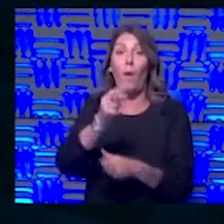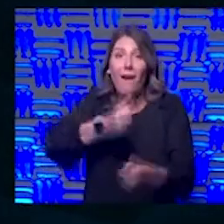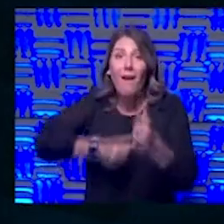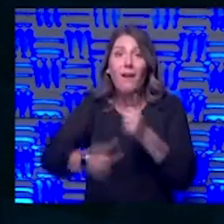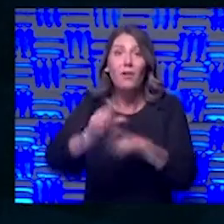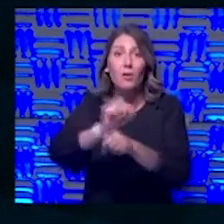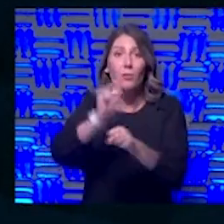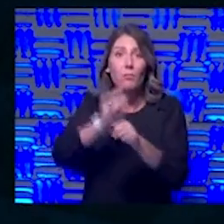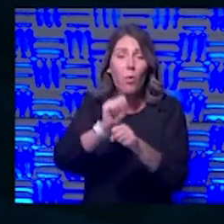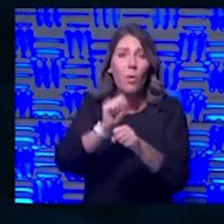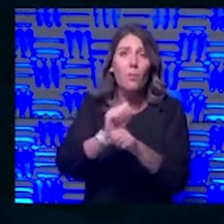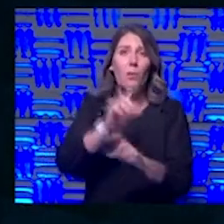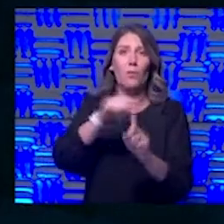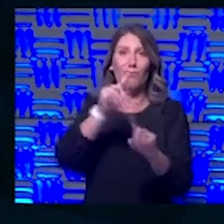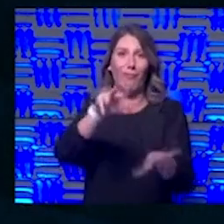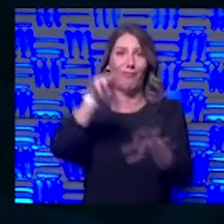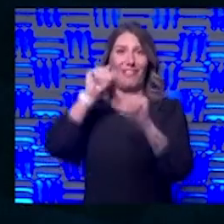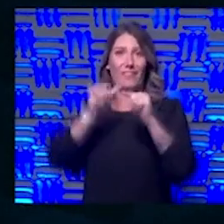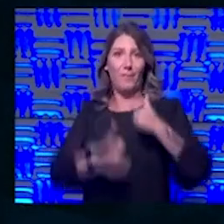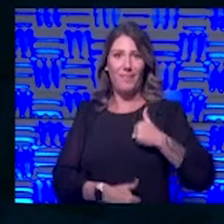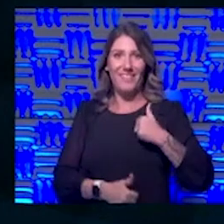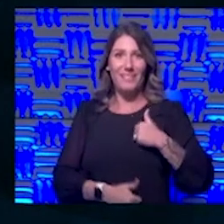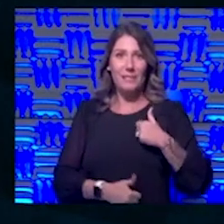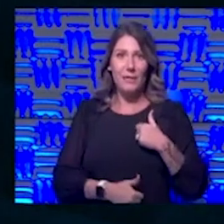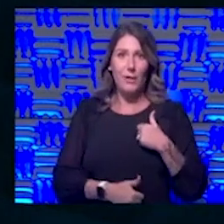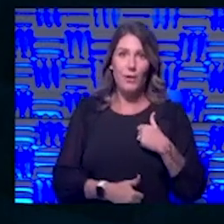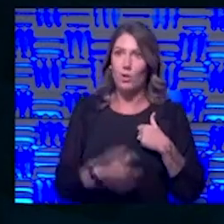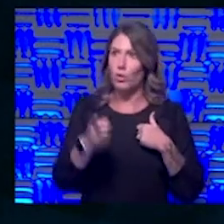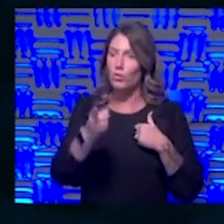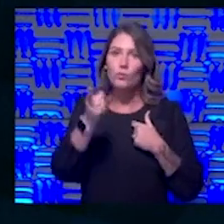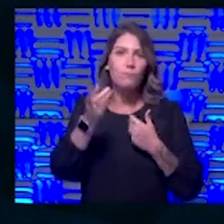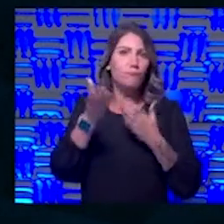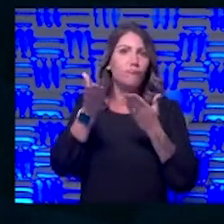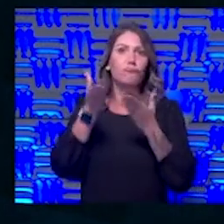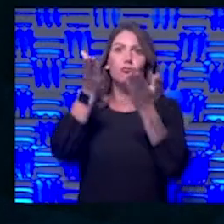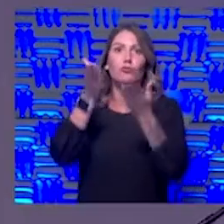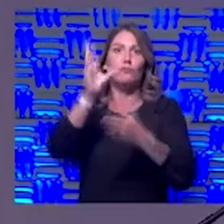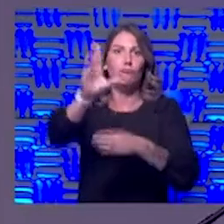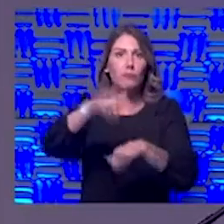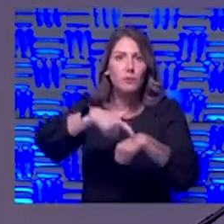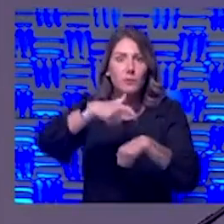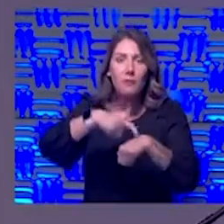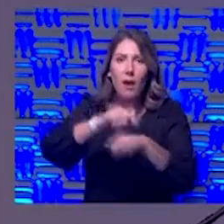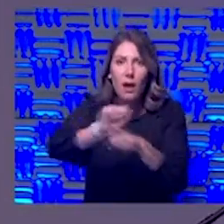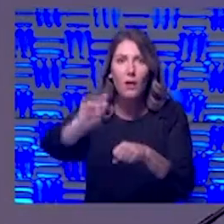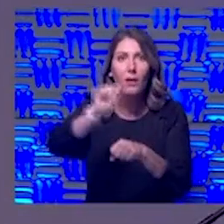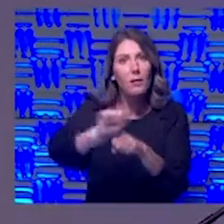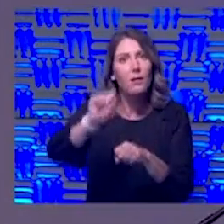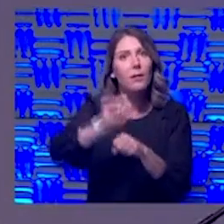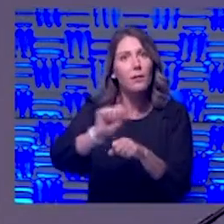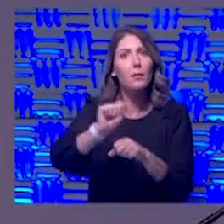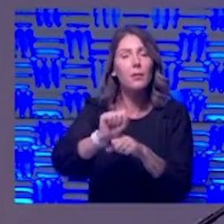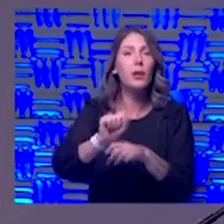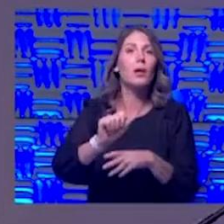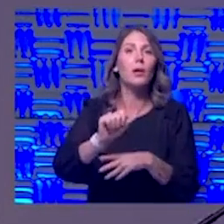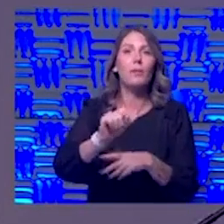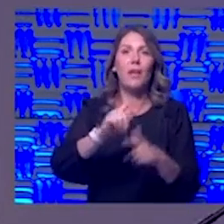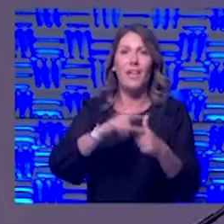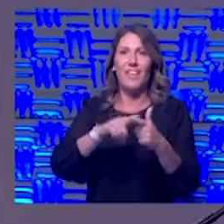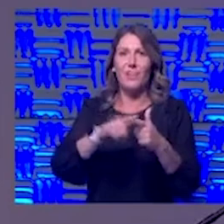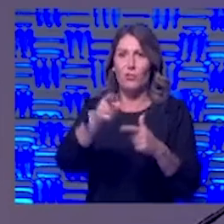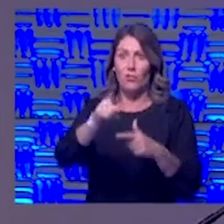leave military service, because here you are, you've served your time, you've had a